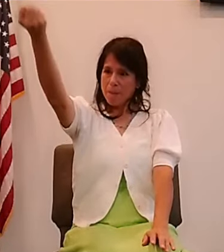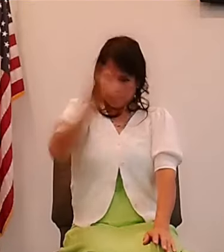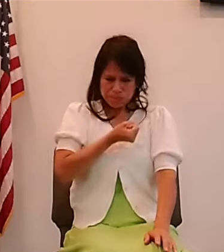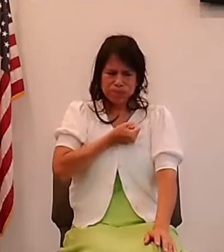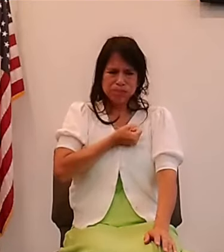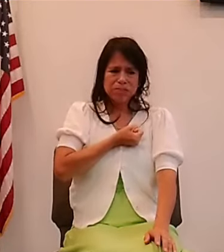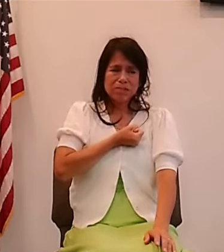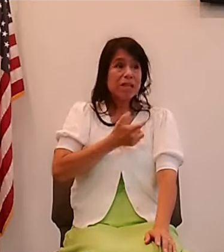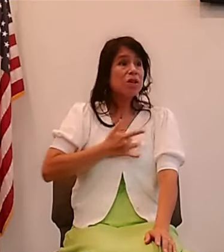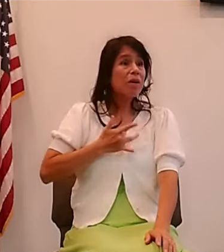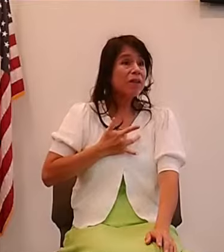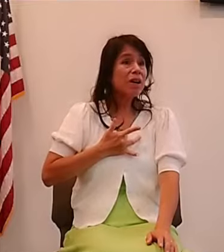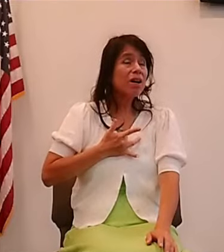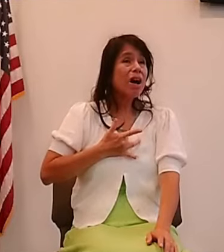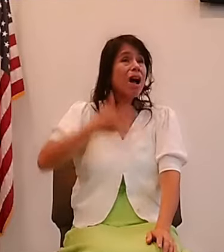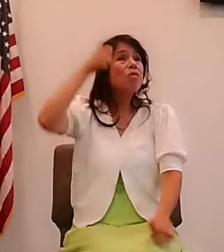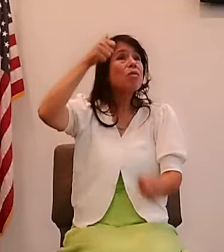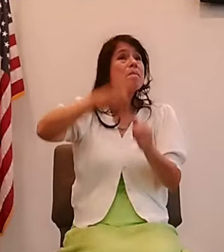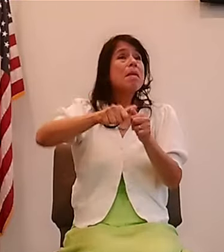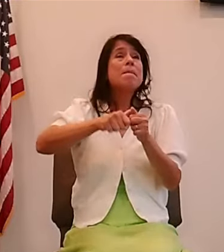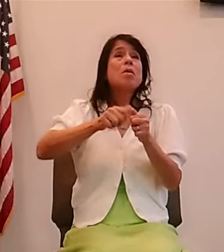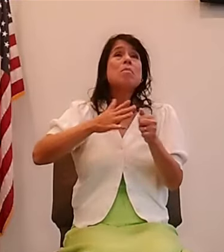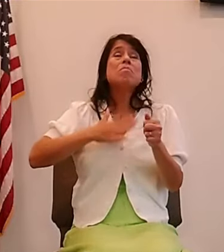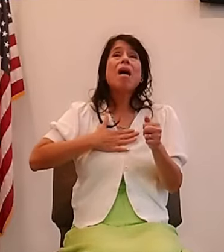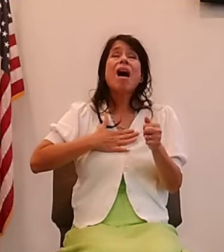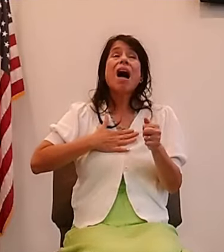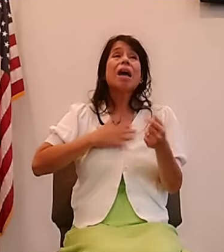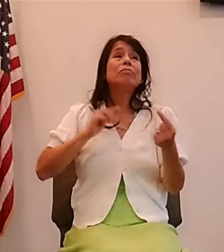"I remember my affliction and my wandering,